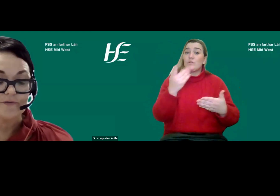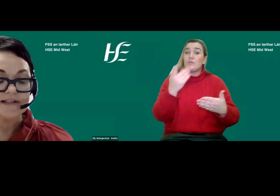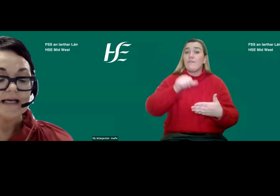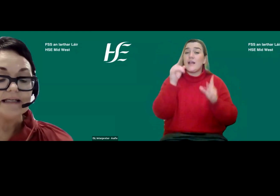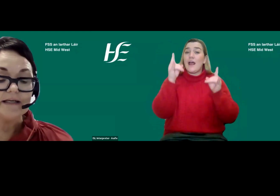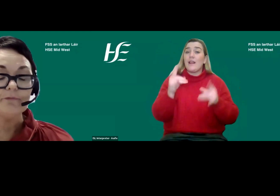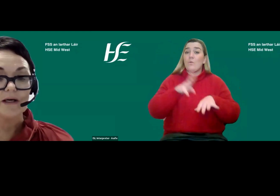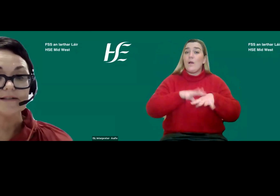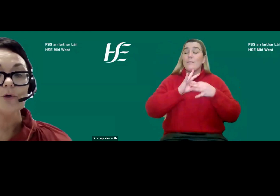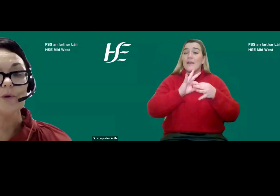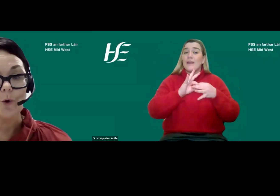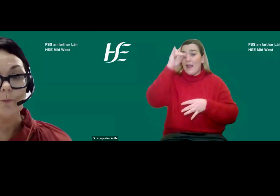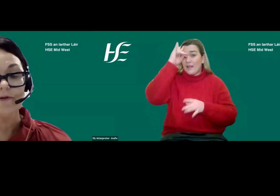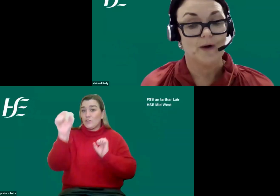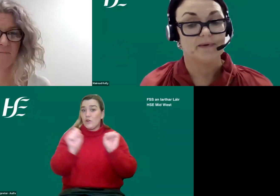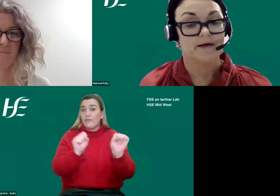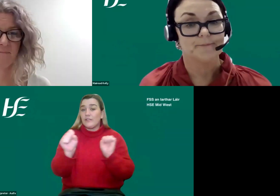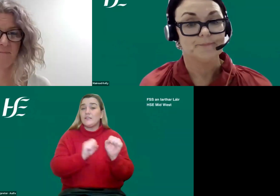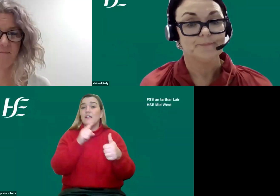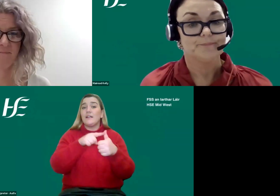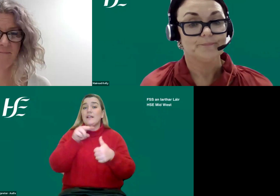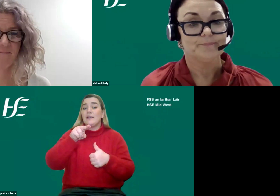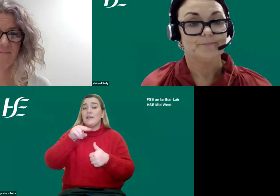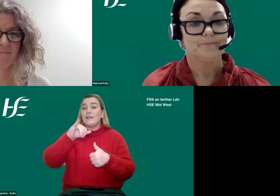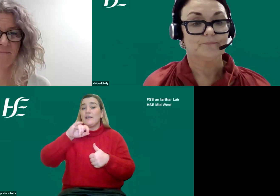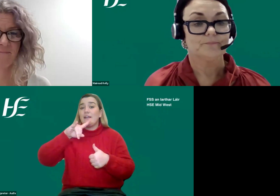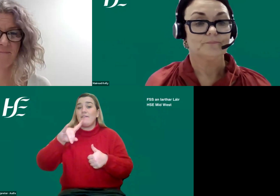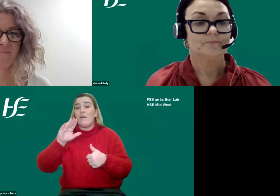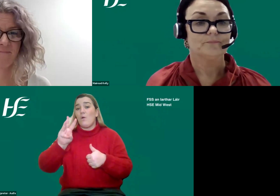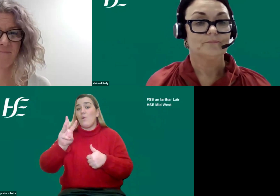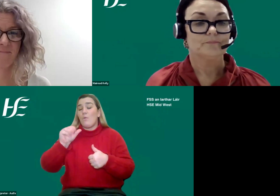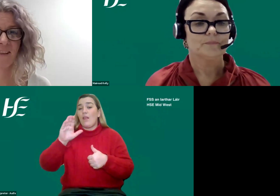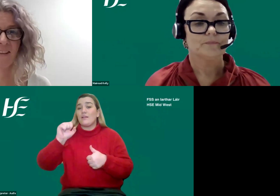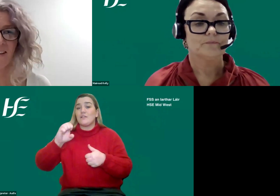Head of Service, Niamh Wallace, who will open the webinar.